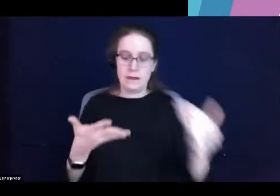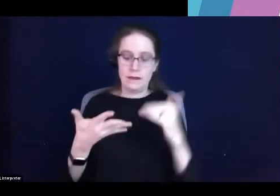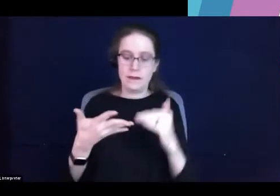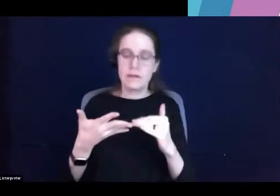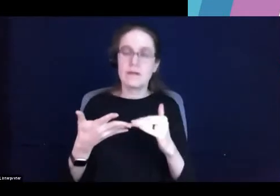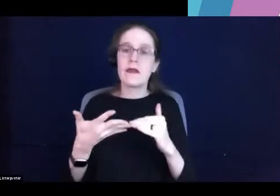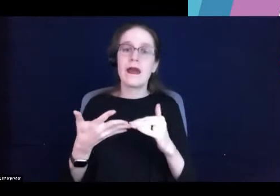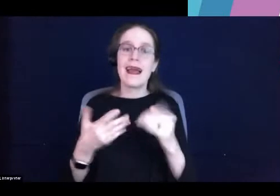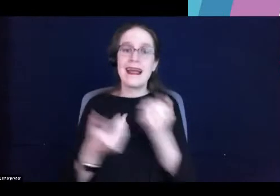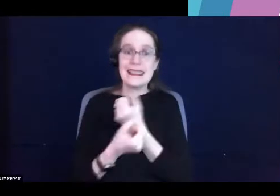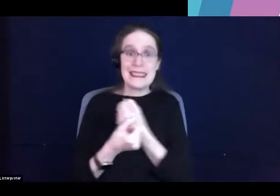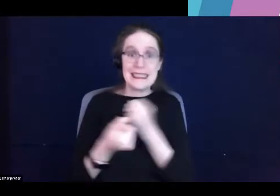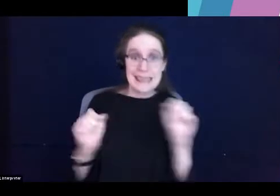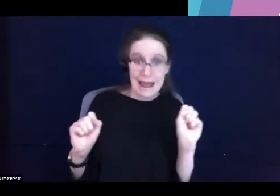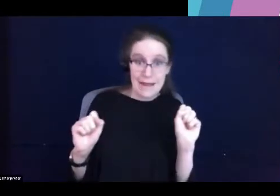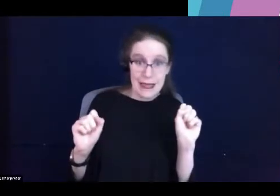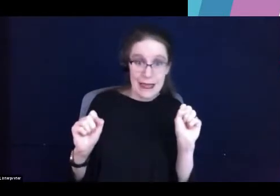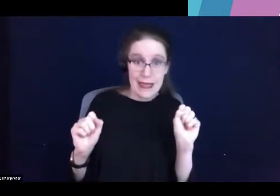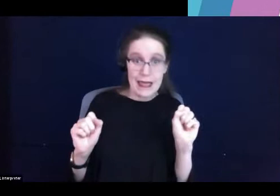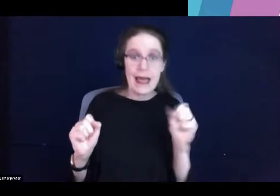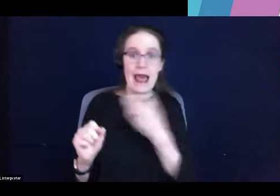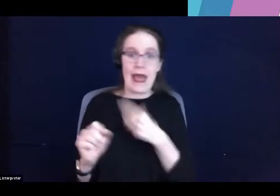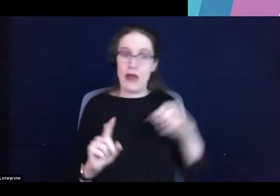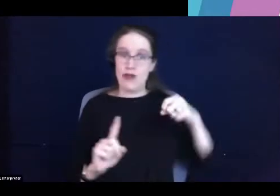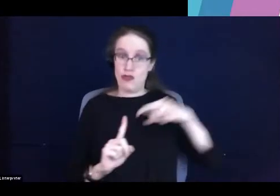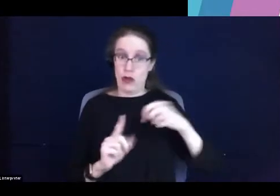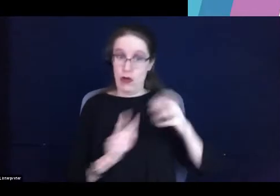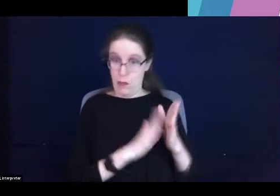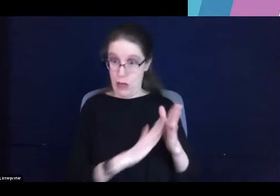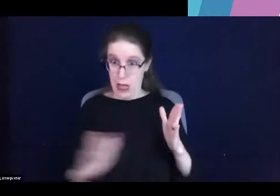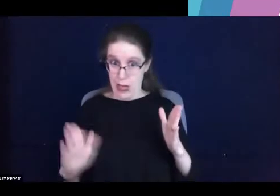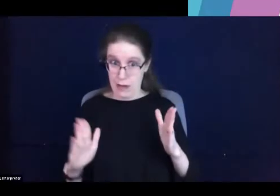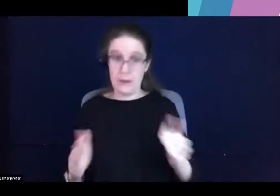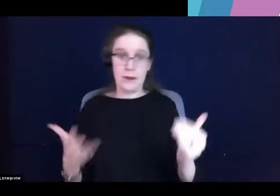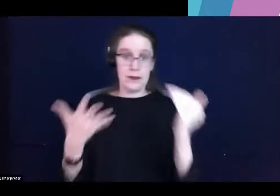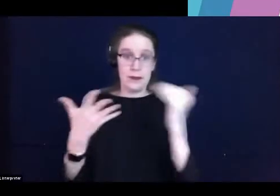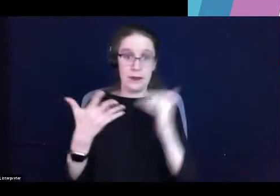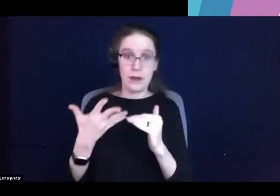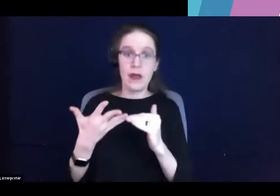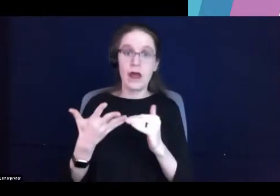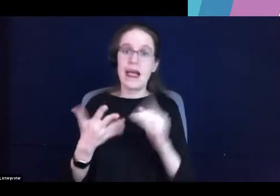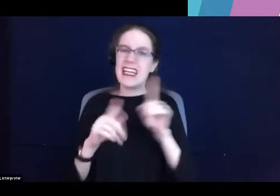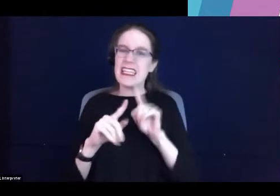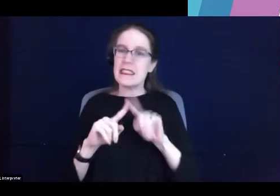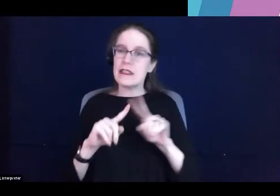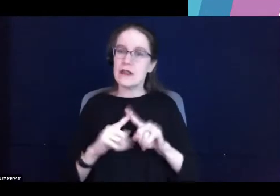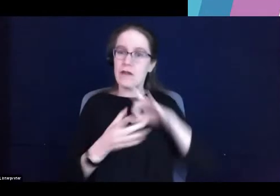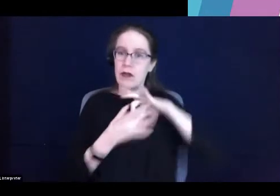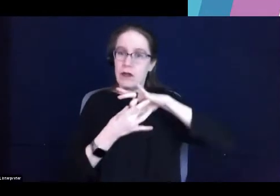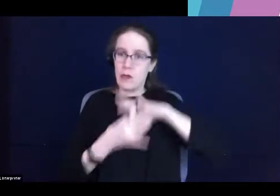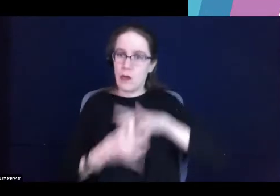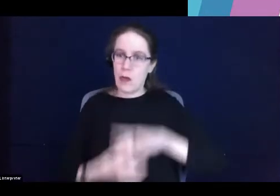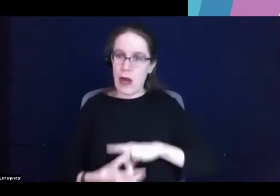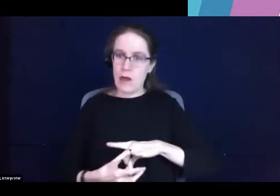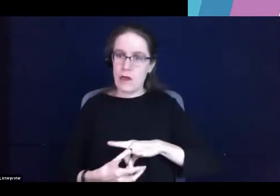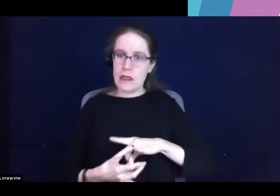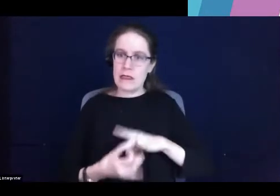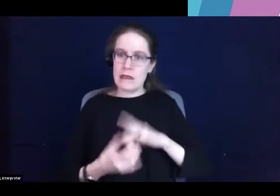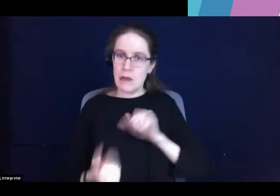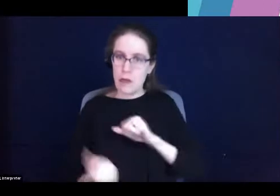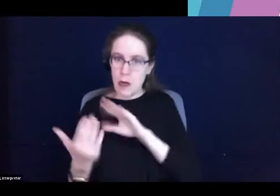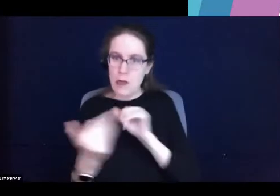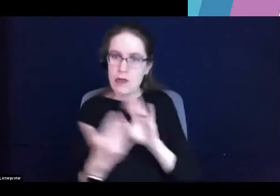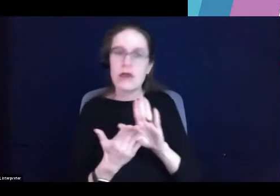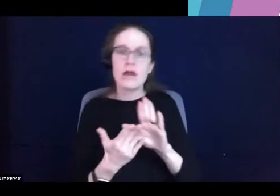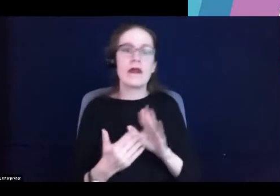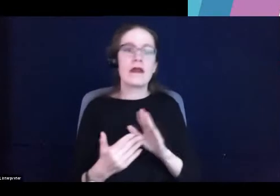planning. After that, we will explore the different types of grounding tools and techniques. Then we're going to examine different healing